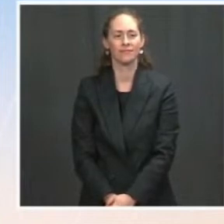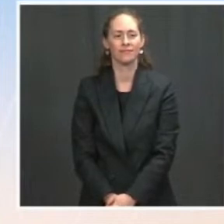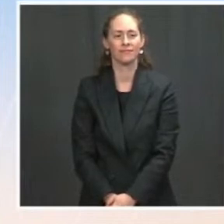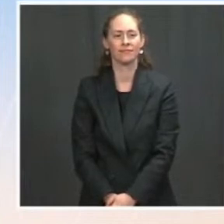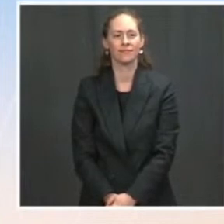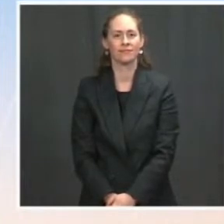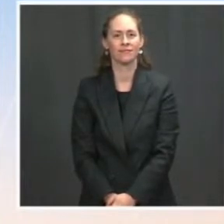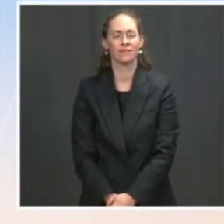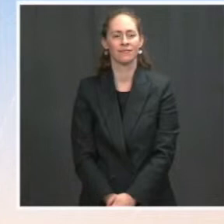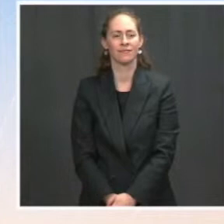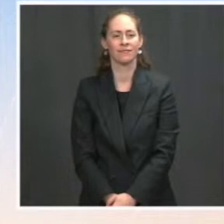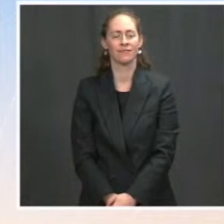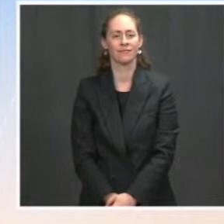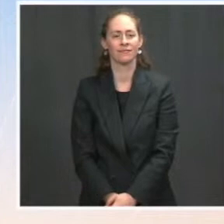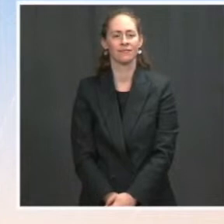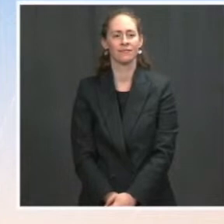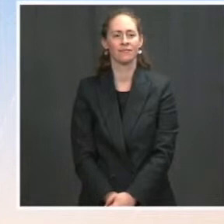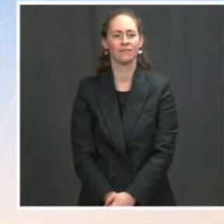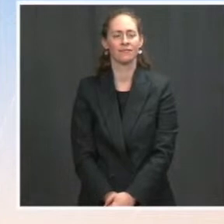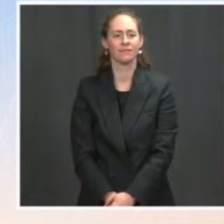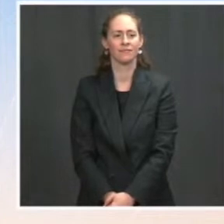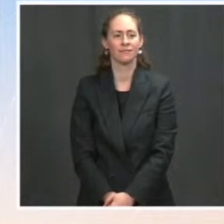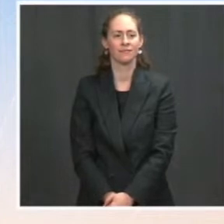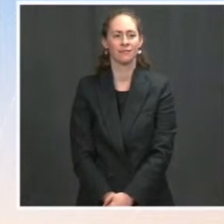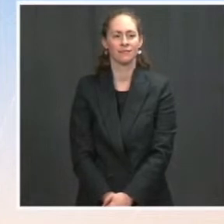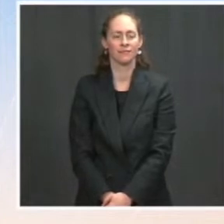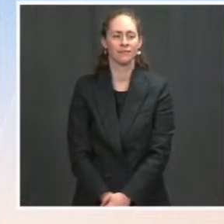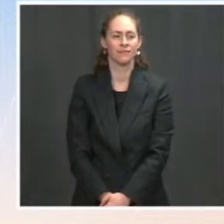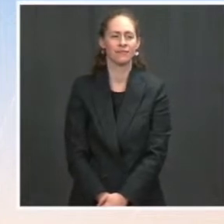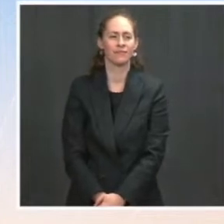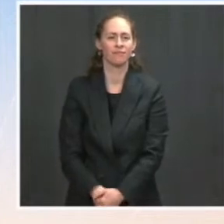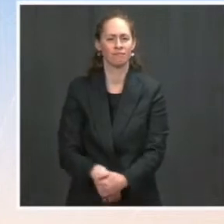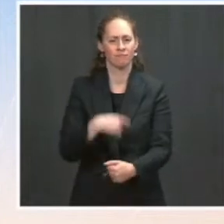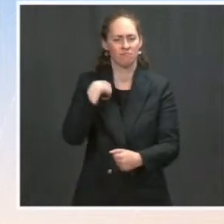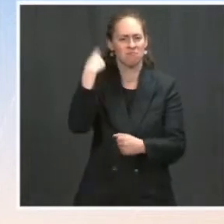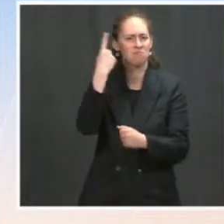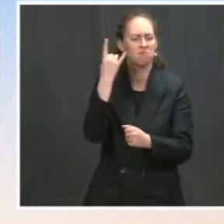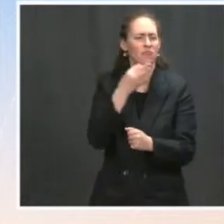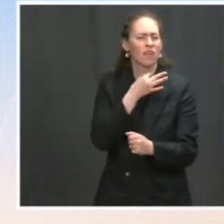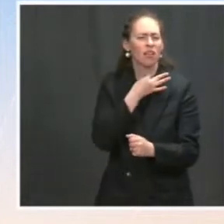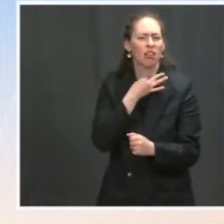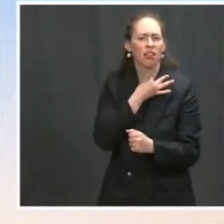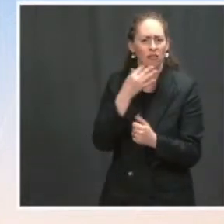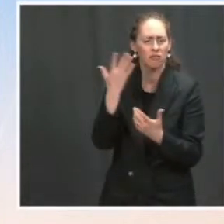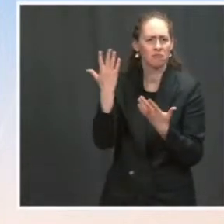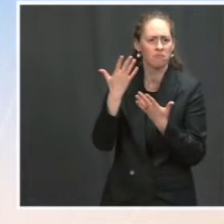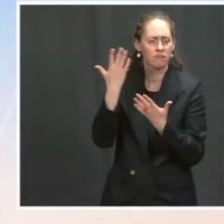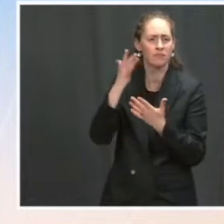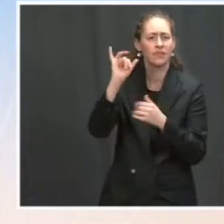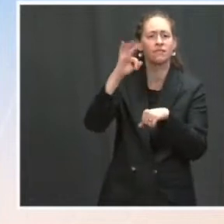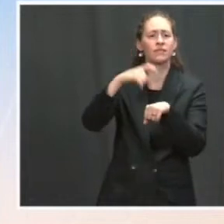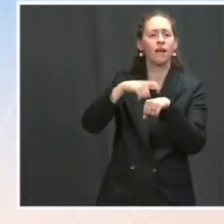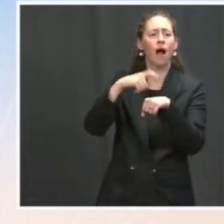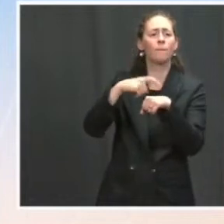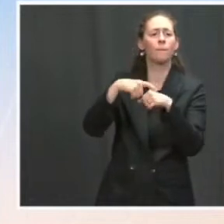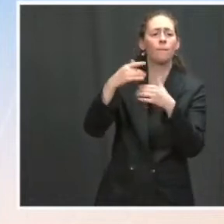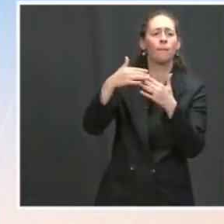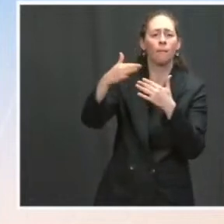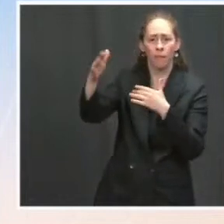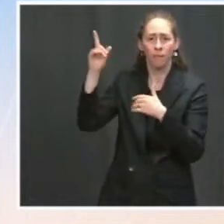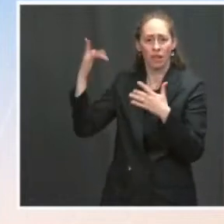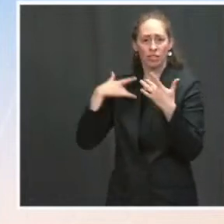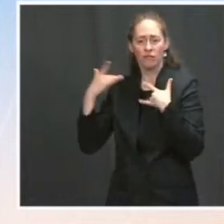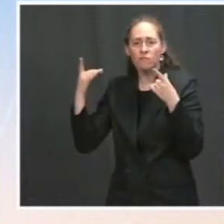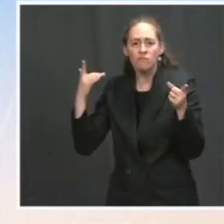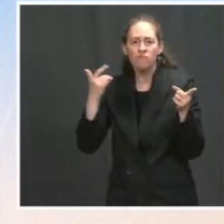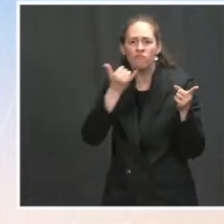happen if you're wrong and it's not transitory and this ends up being an actual real problem in the weeks or months ahead when it comes to inflation? Well, let me first say